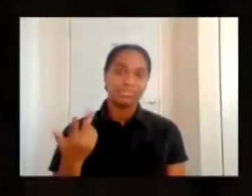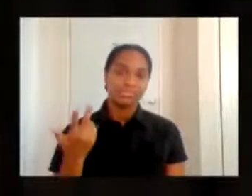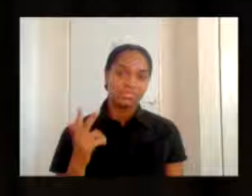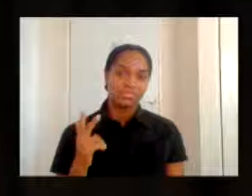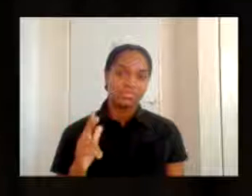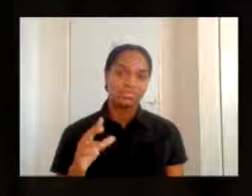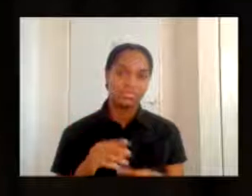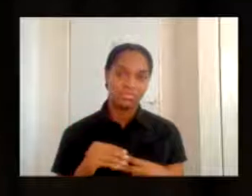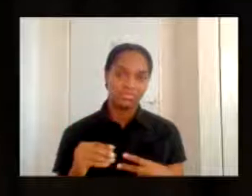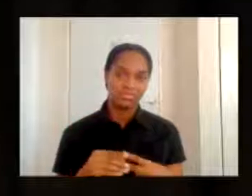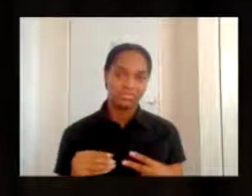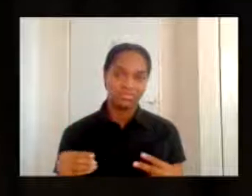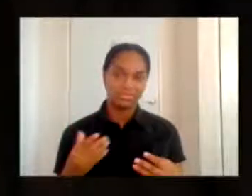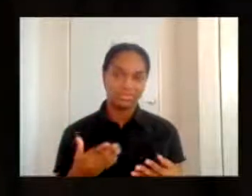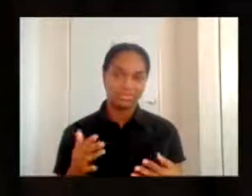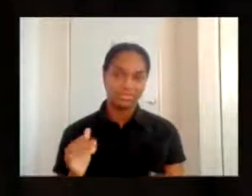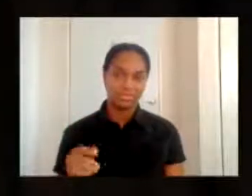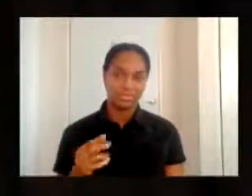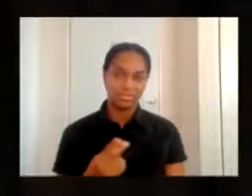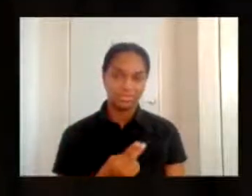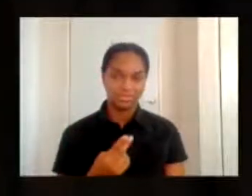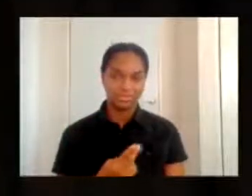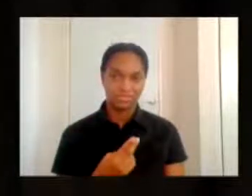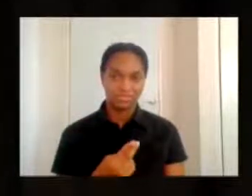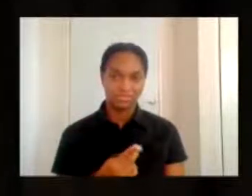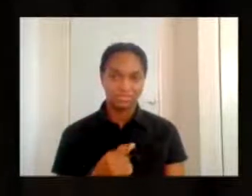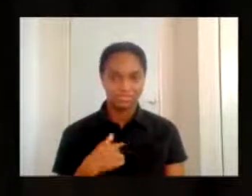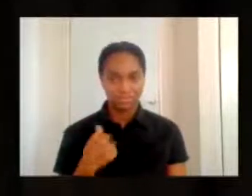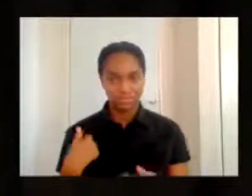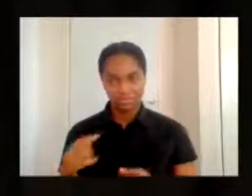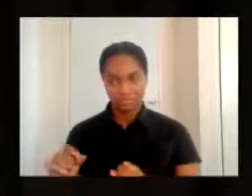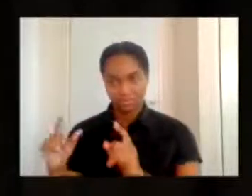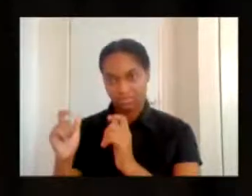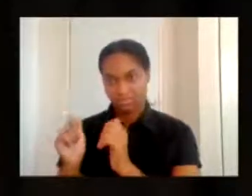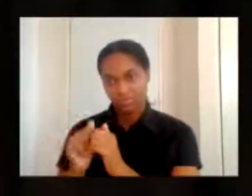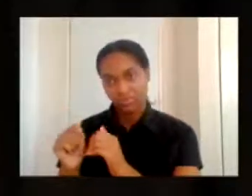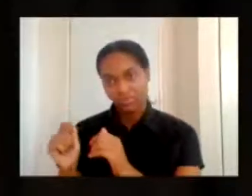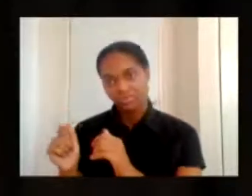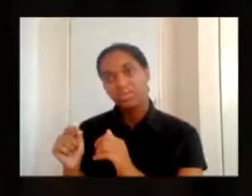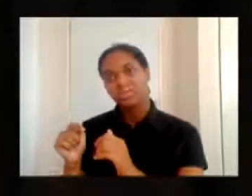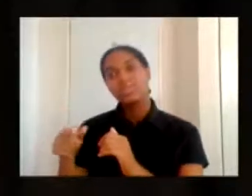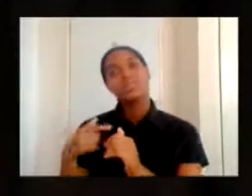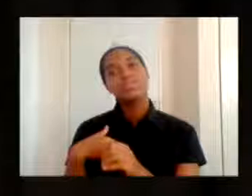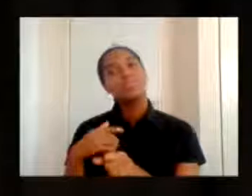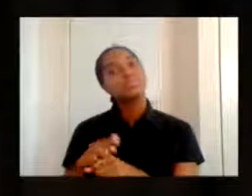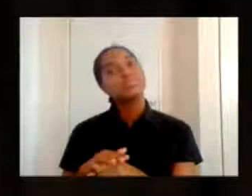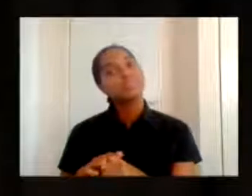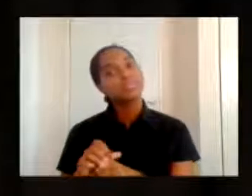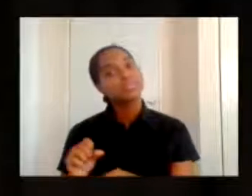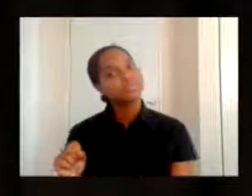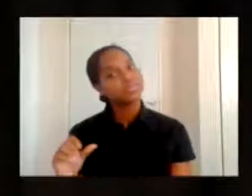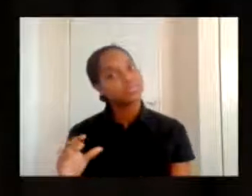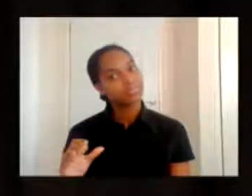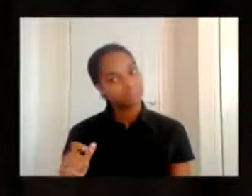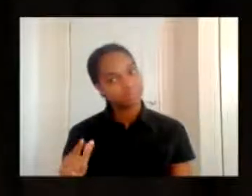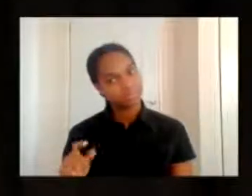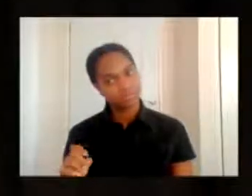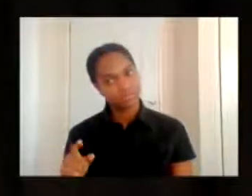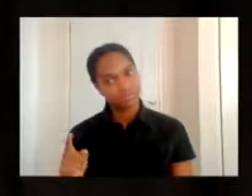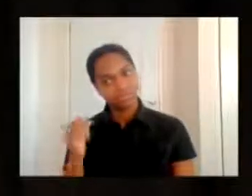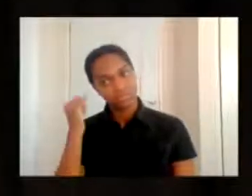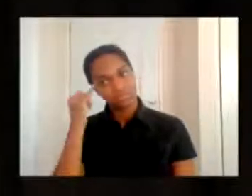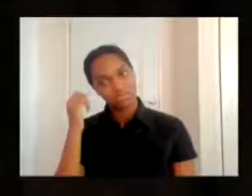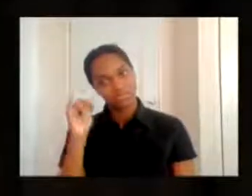optional feature that's useful, and I have a slide with a diagram on this, is spatial scalability. And so the idea of spatial